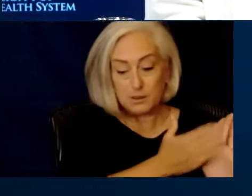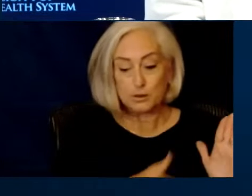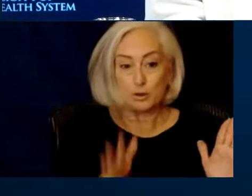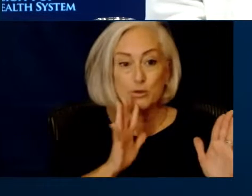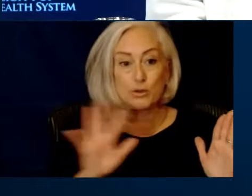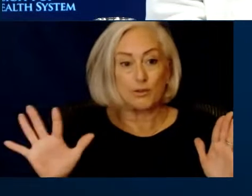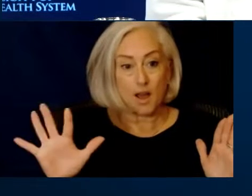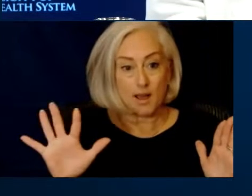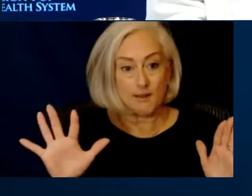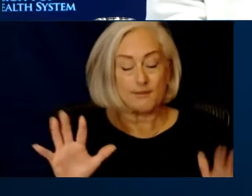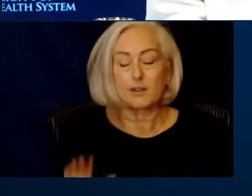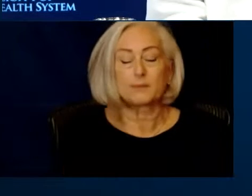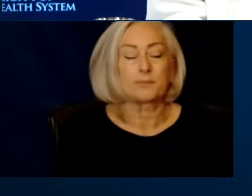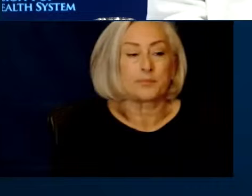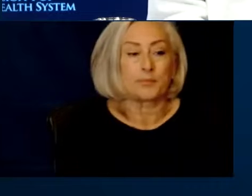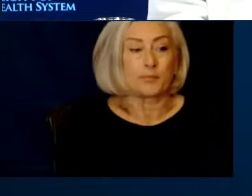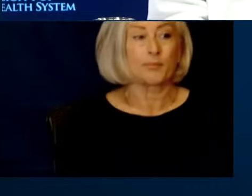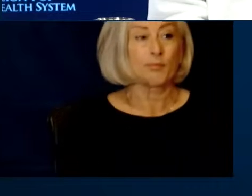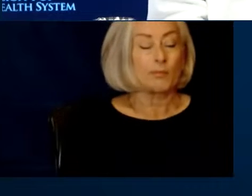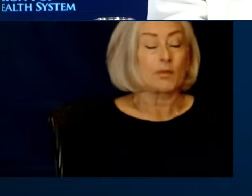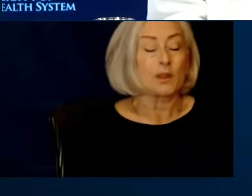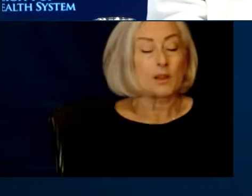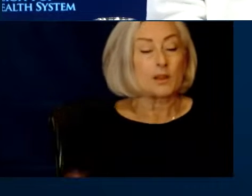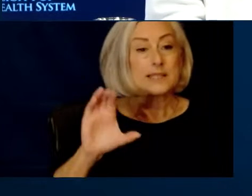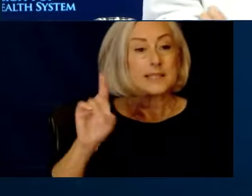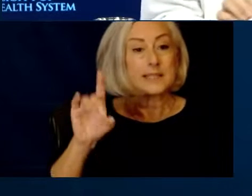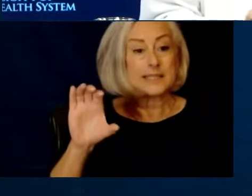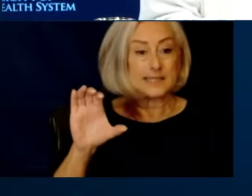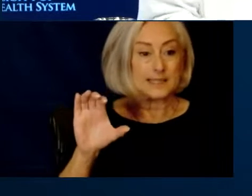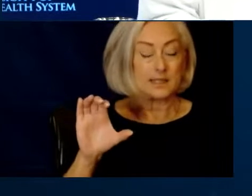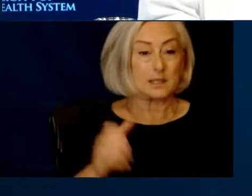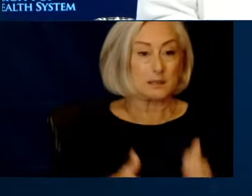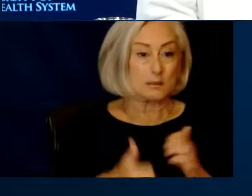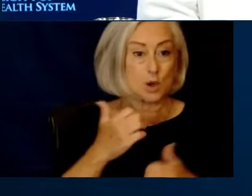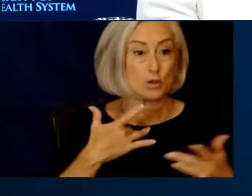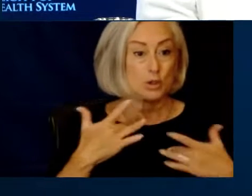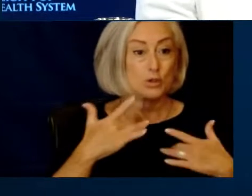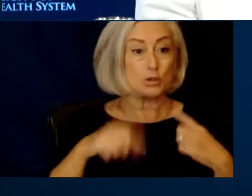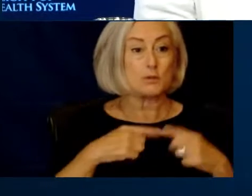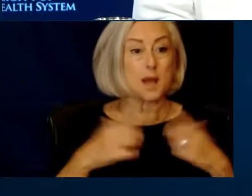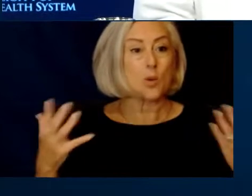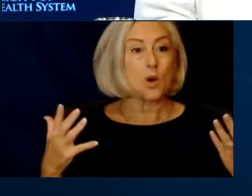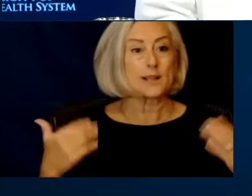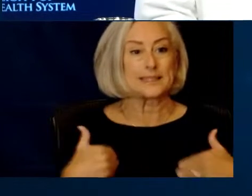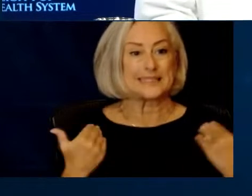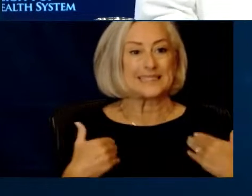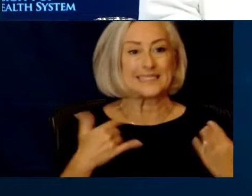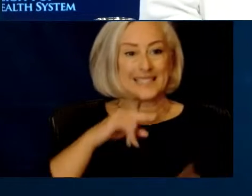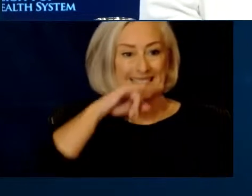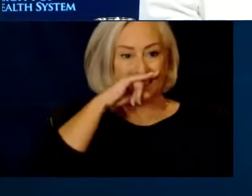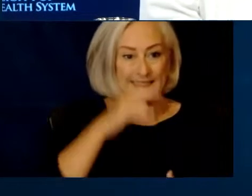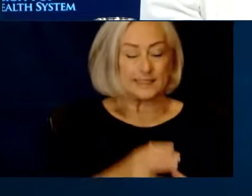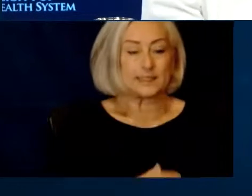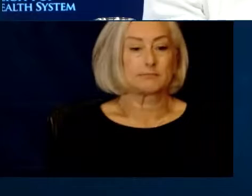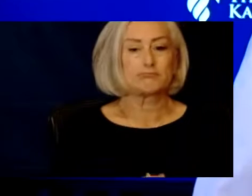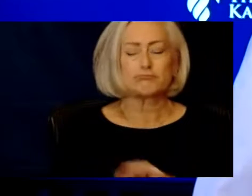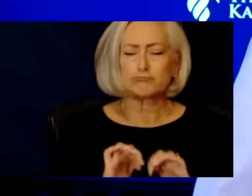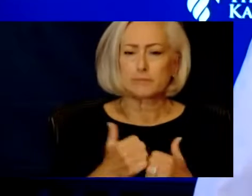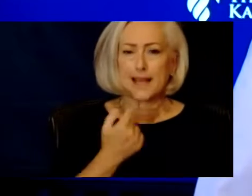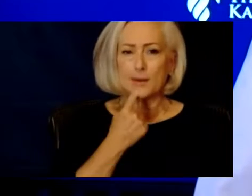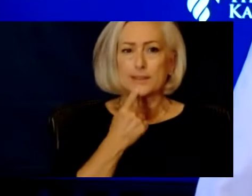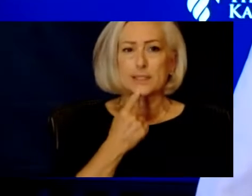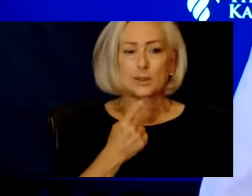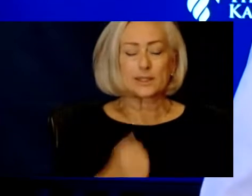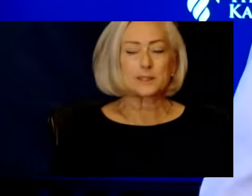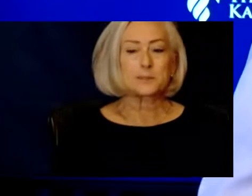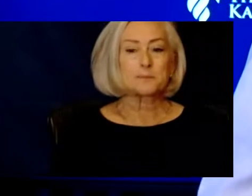saying they're most concerned about younger kids right now. Michael, how serious is it? Well, there's actually